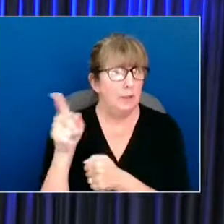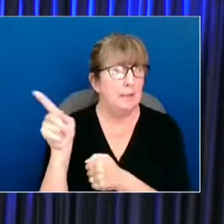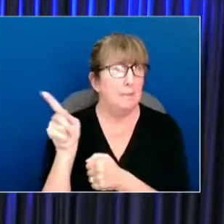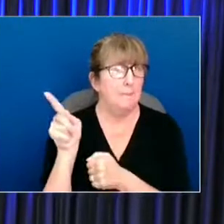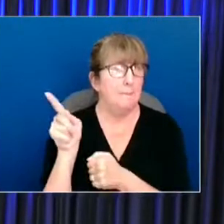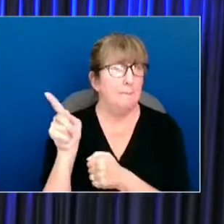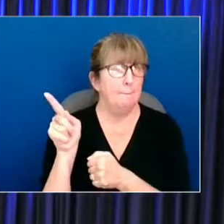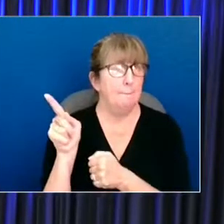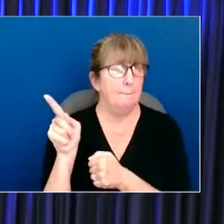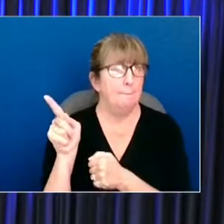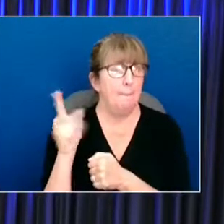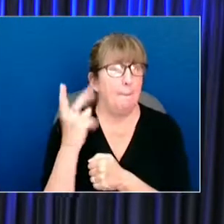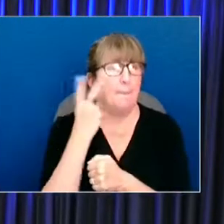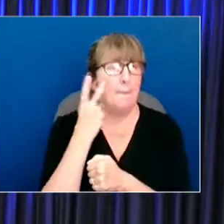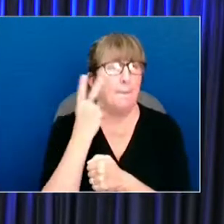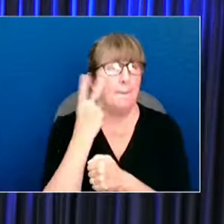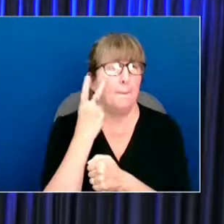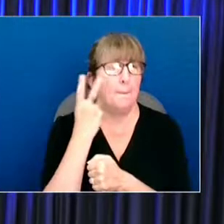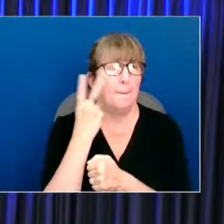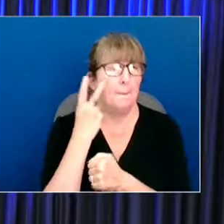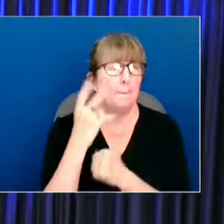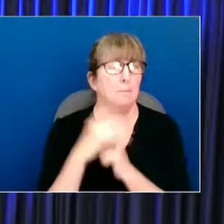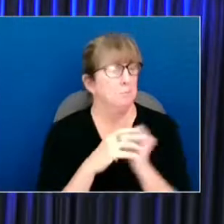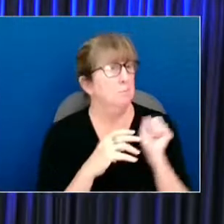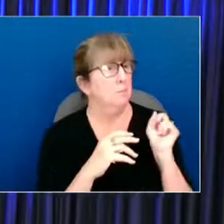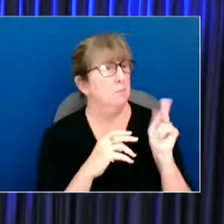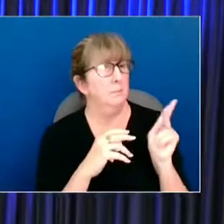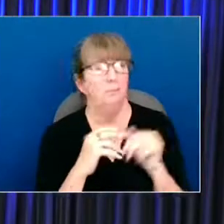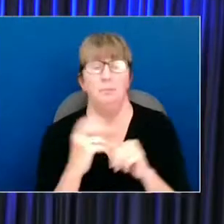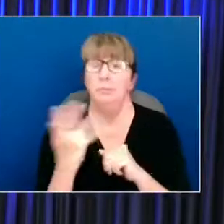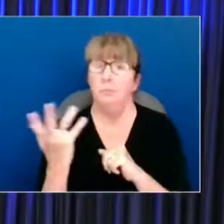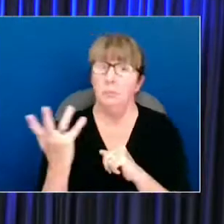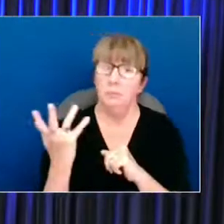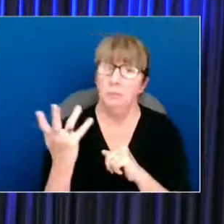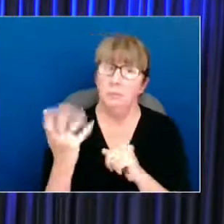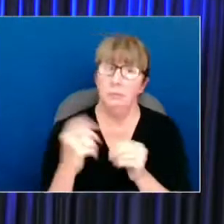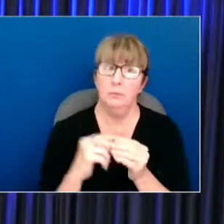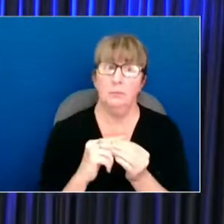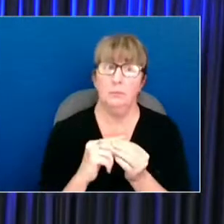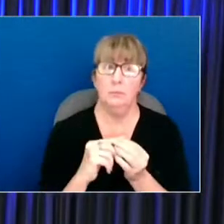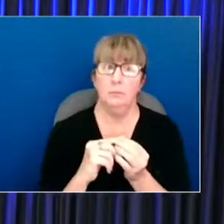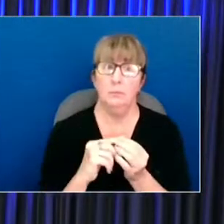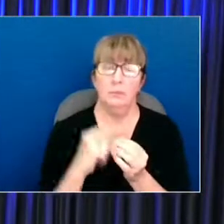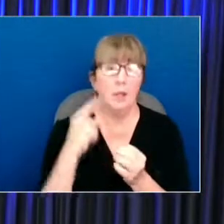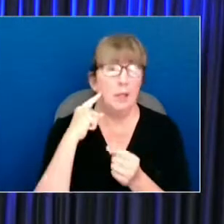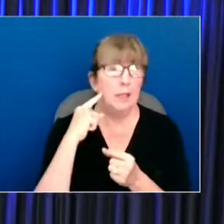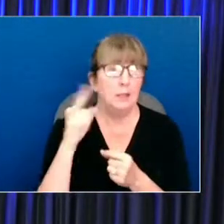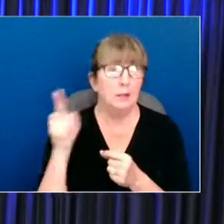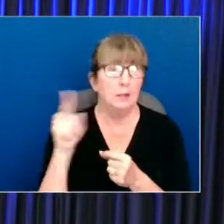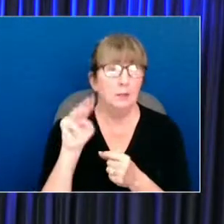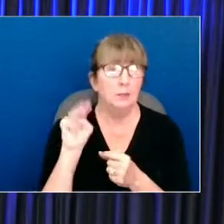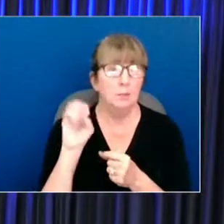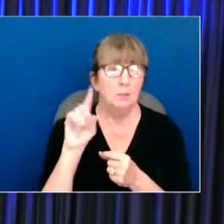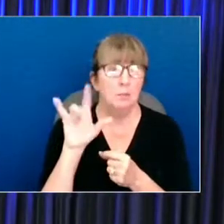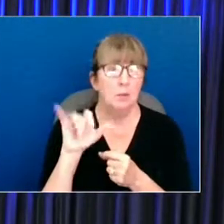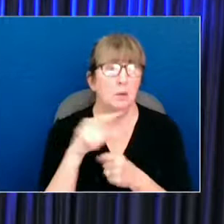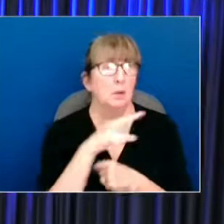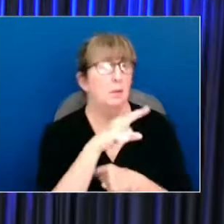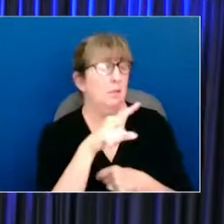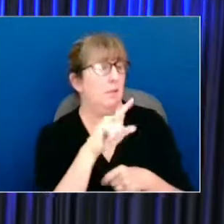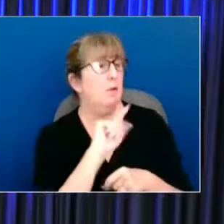They're on our to see. What? I didn't hear Molly. They're on our team, so we'll reach out to